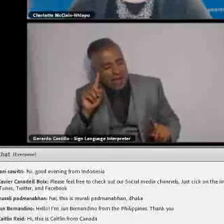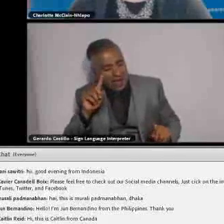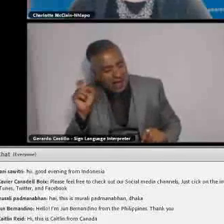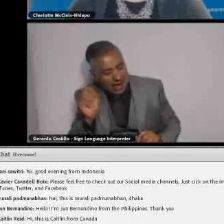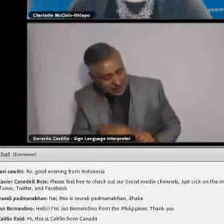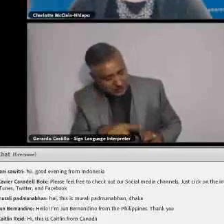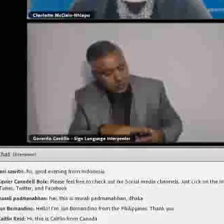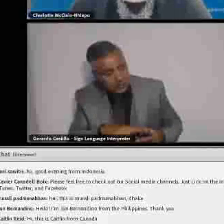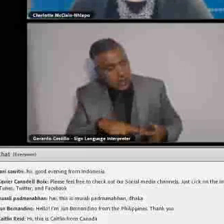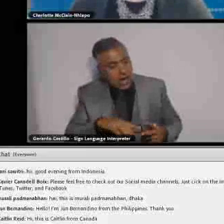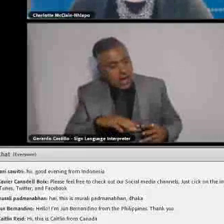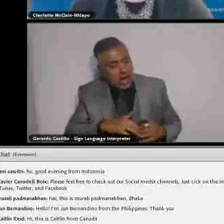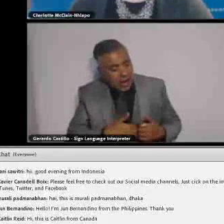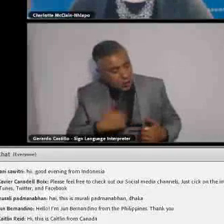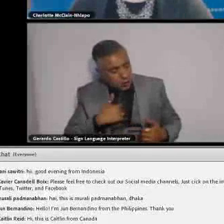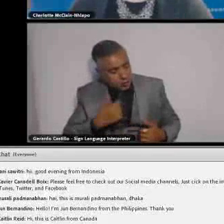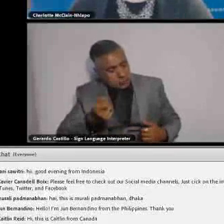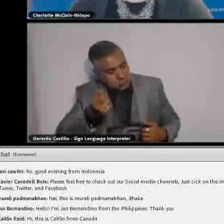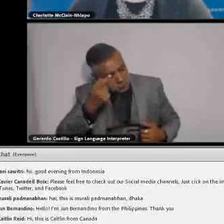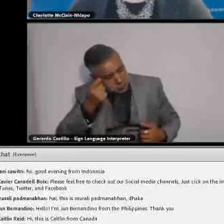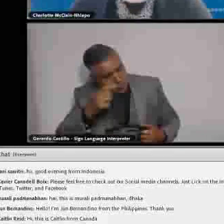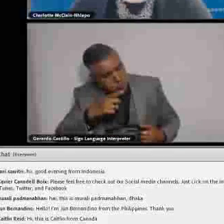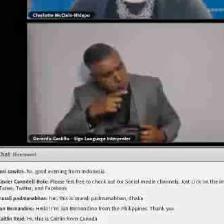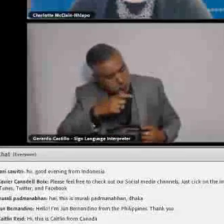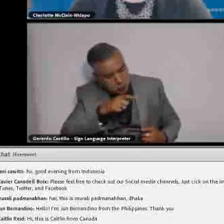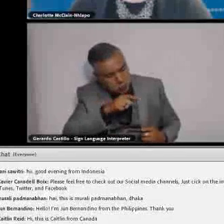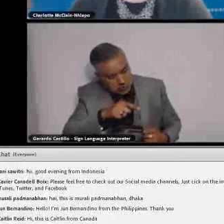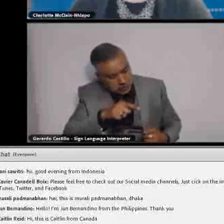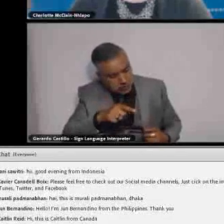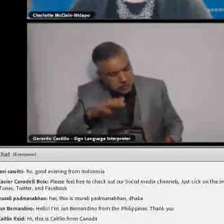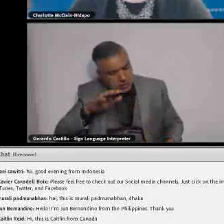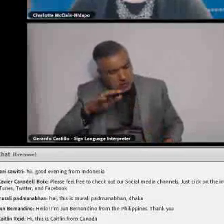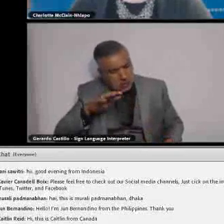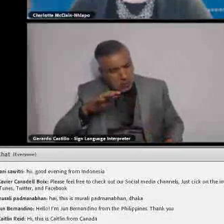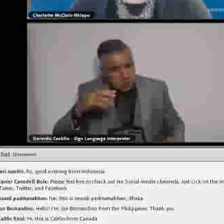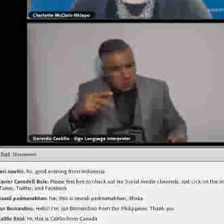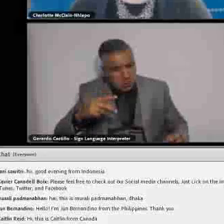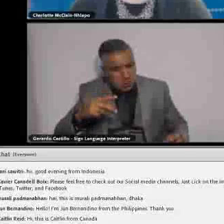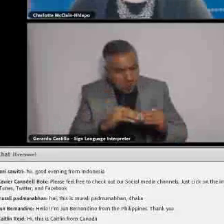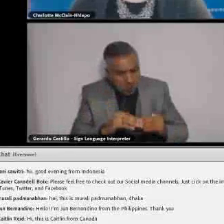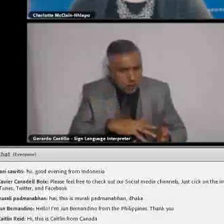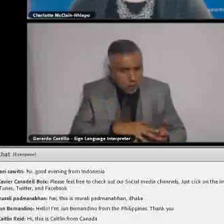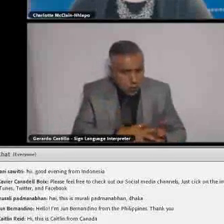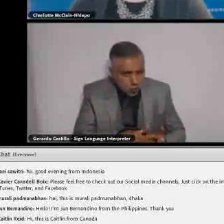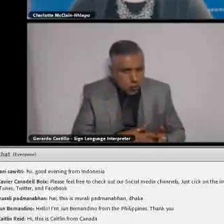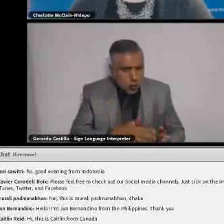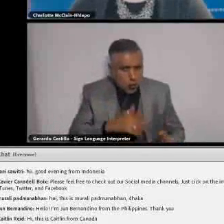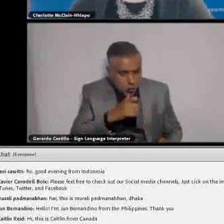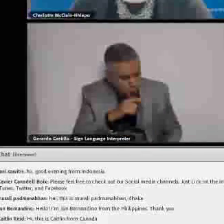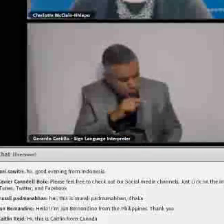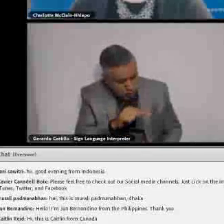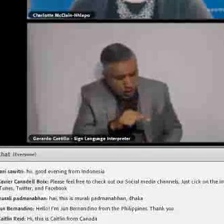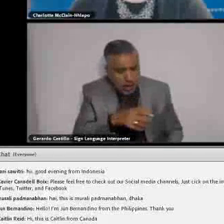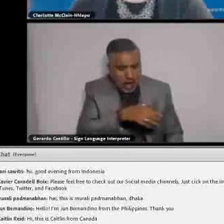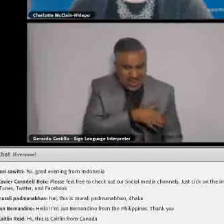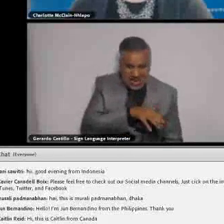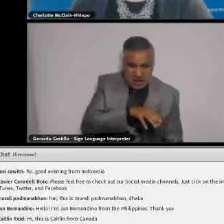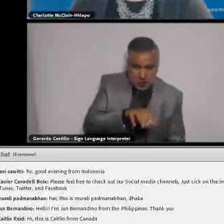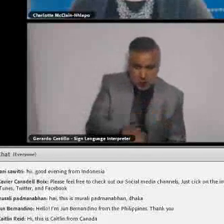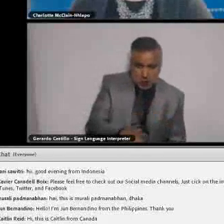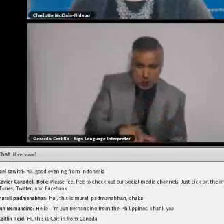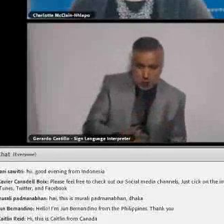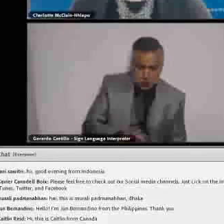around who has less voice, who is vulnerable to what type of impact. And empowering those marginalized groups